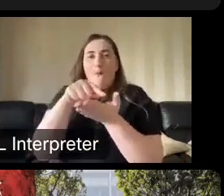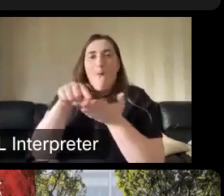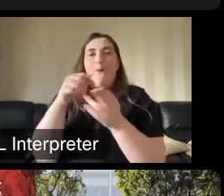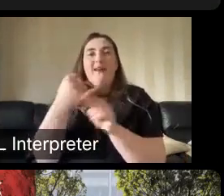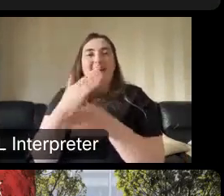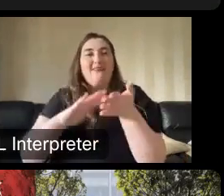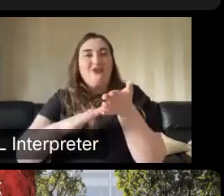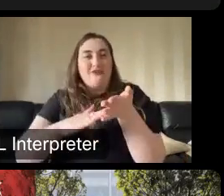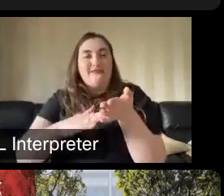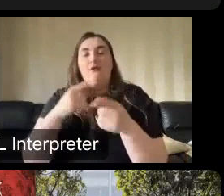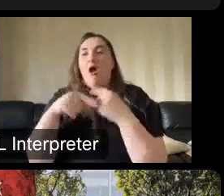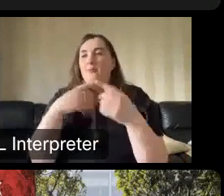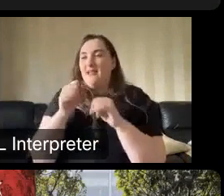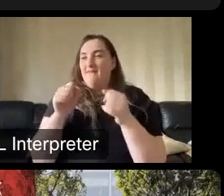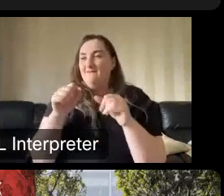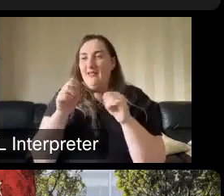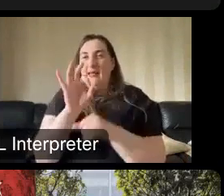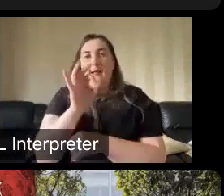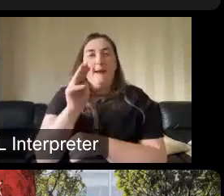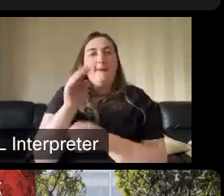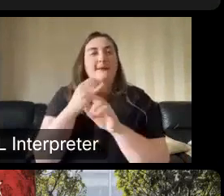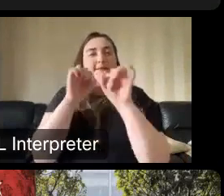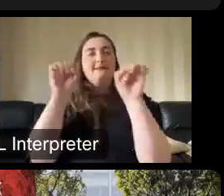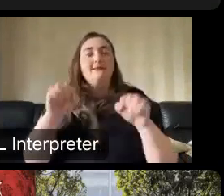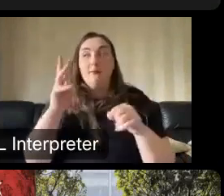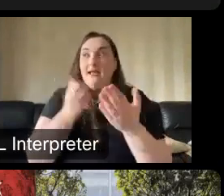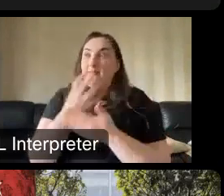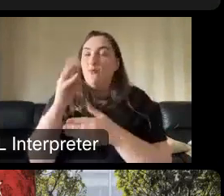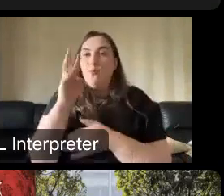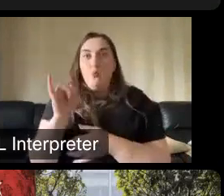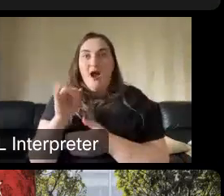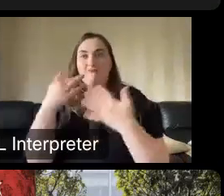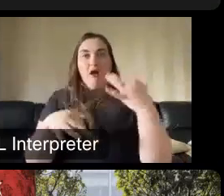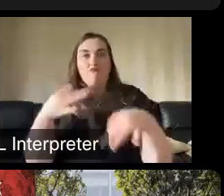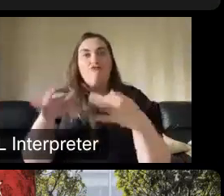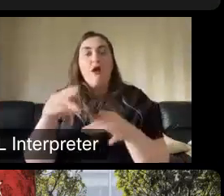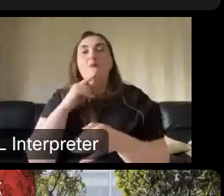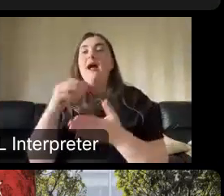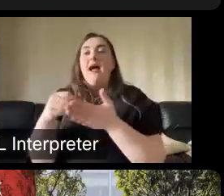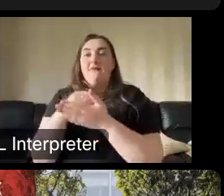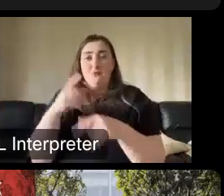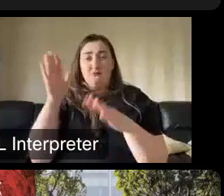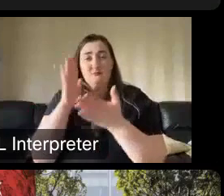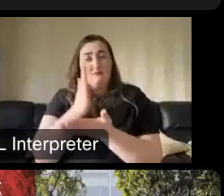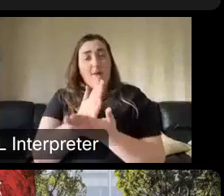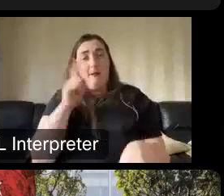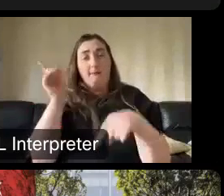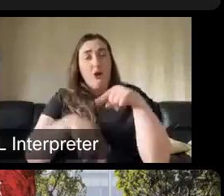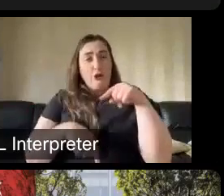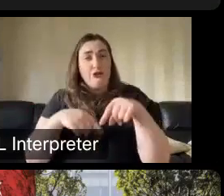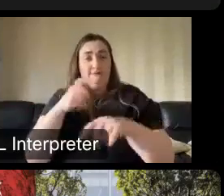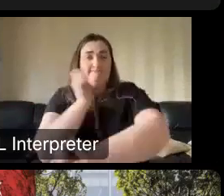in the system that explain why something goes wrong. And we've got to stop punishing the people on the sharp end and making them feel